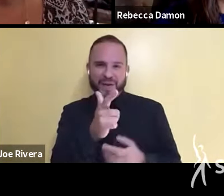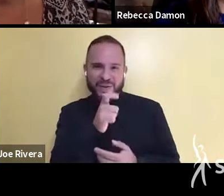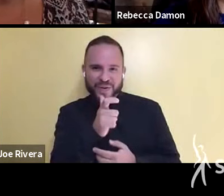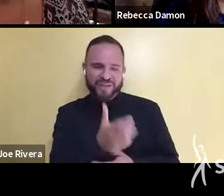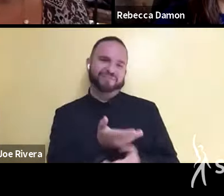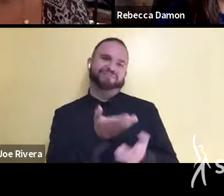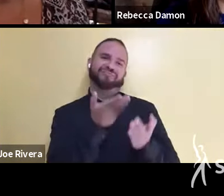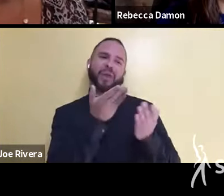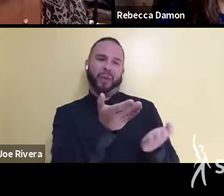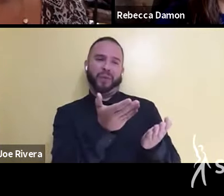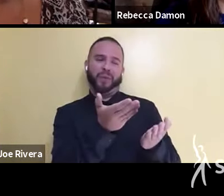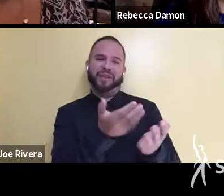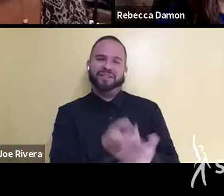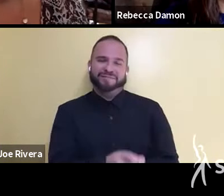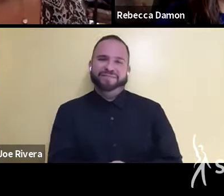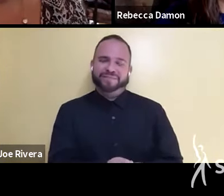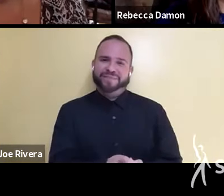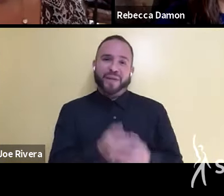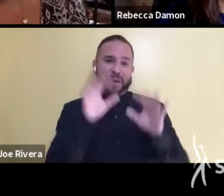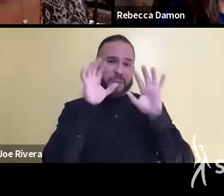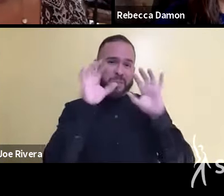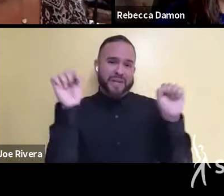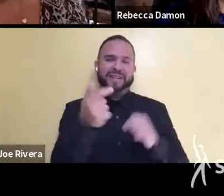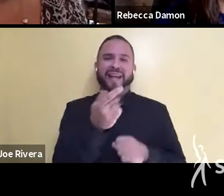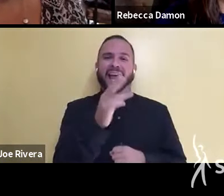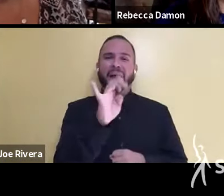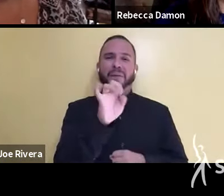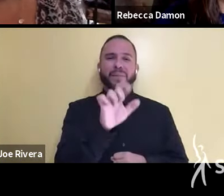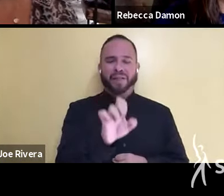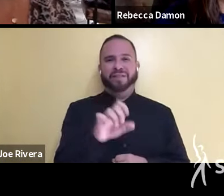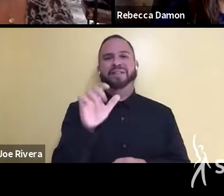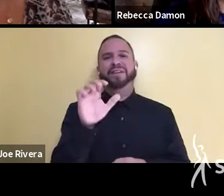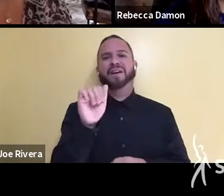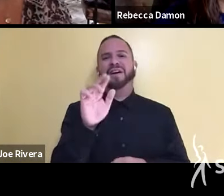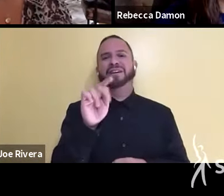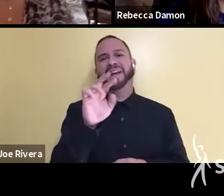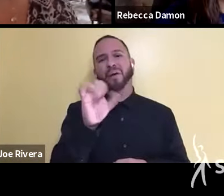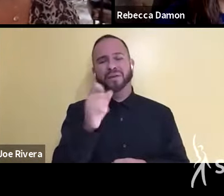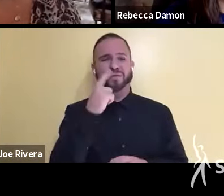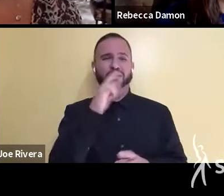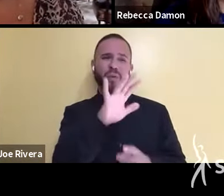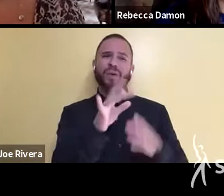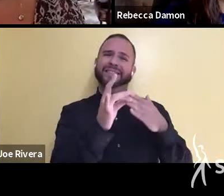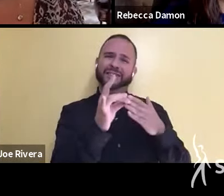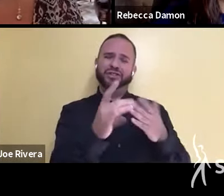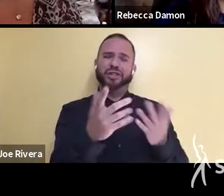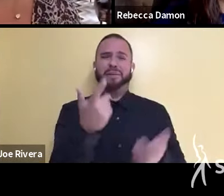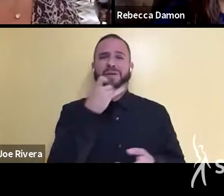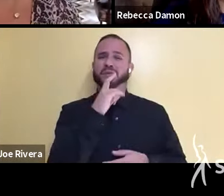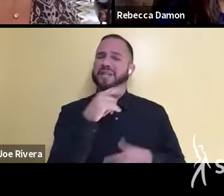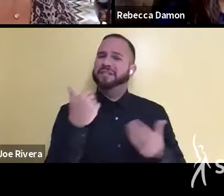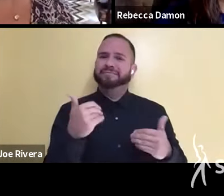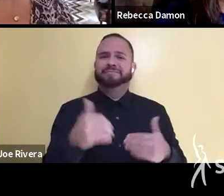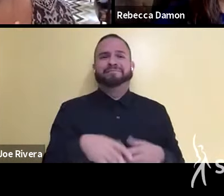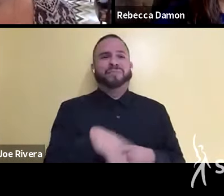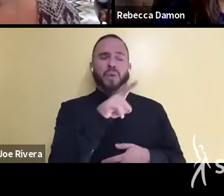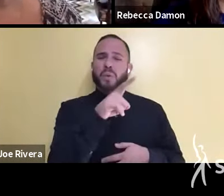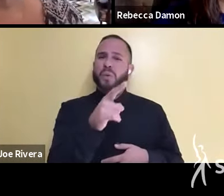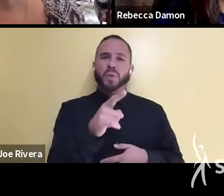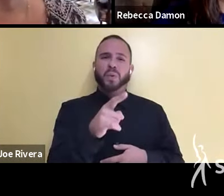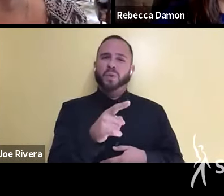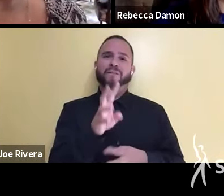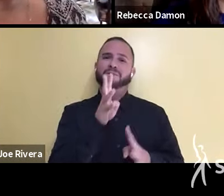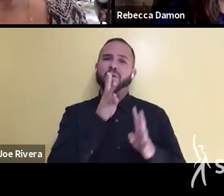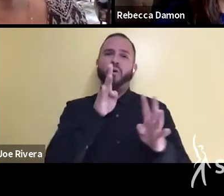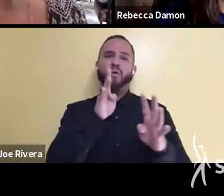you, President Gabrielle Carteris, for your leadership, because you have been such a vocal